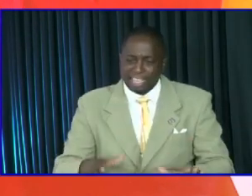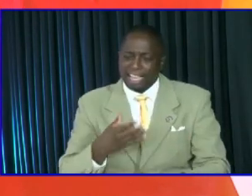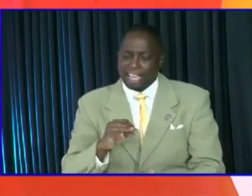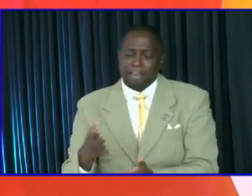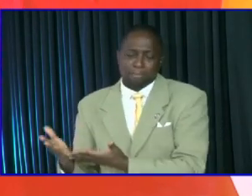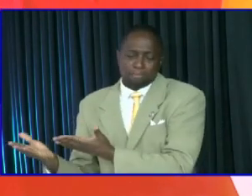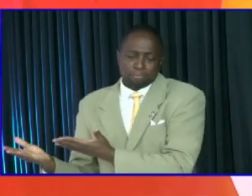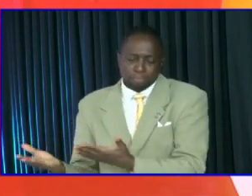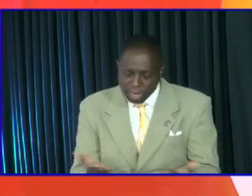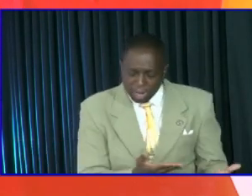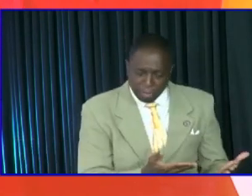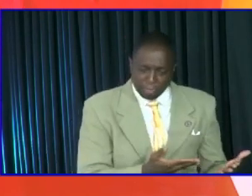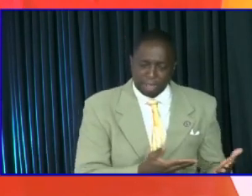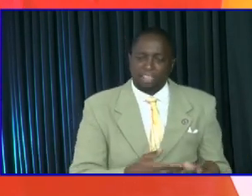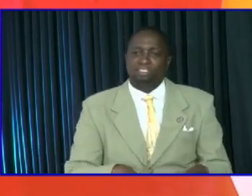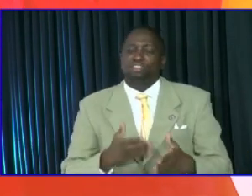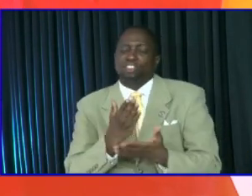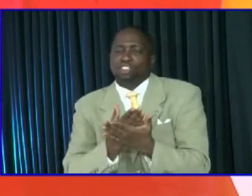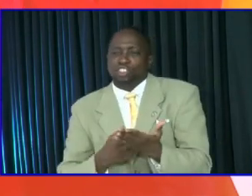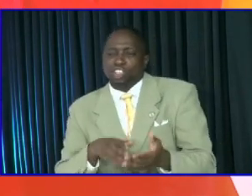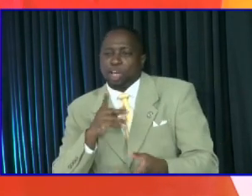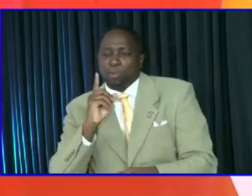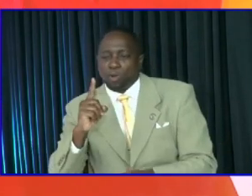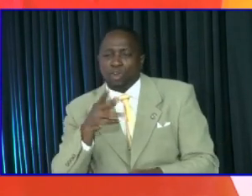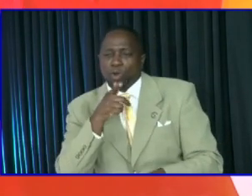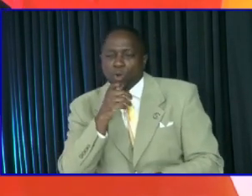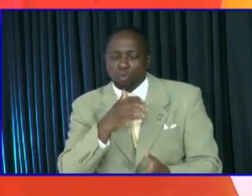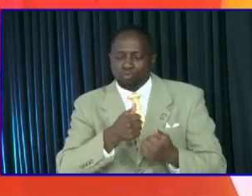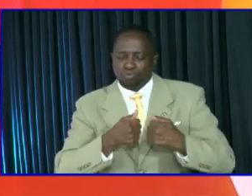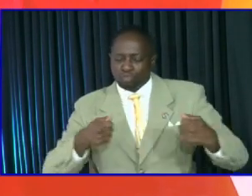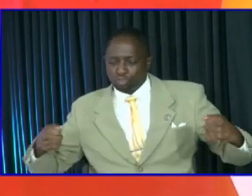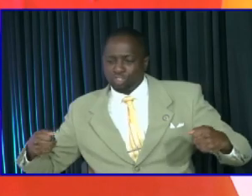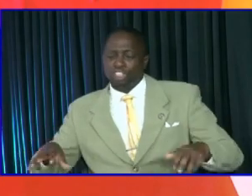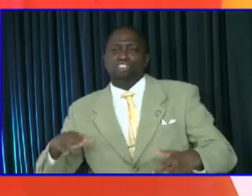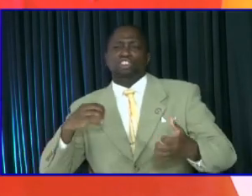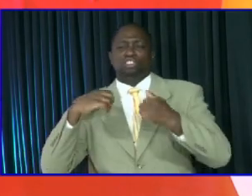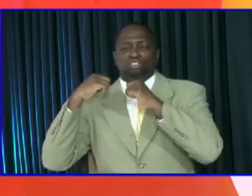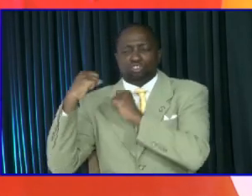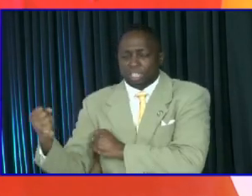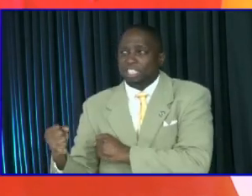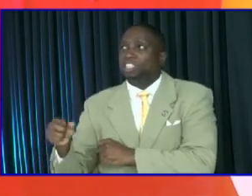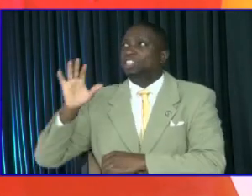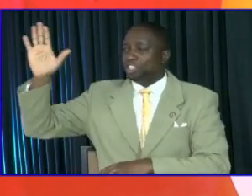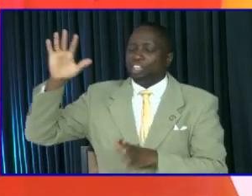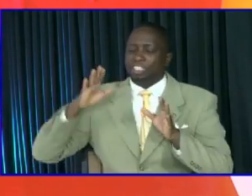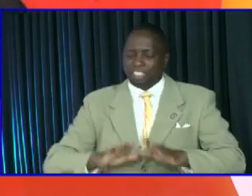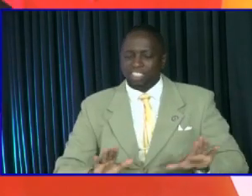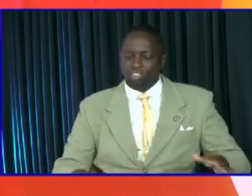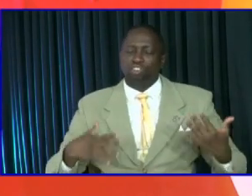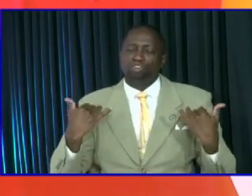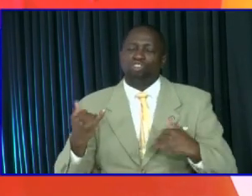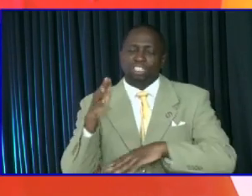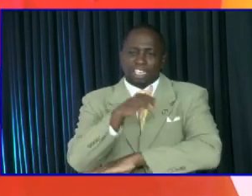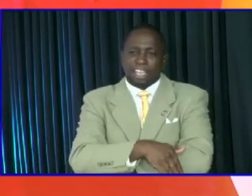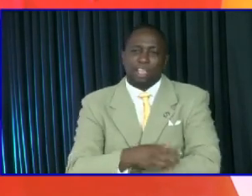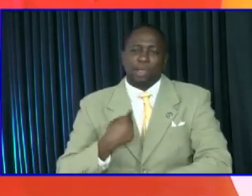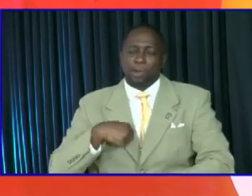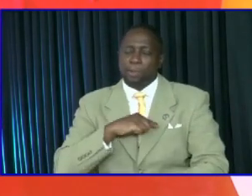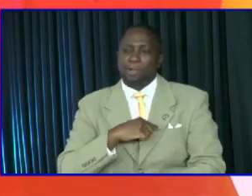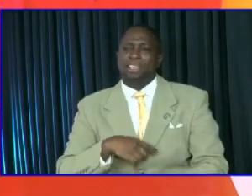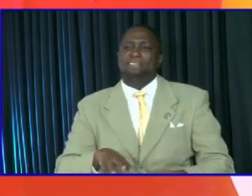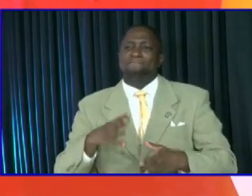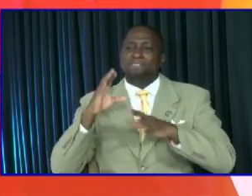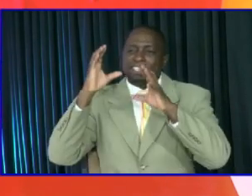wandering soul. Strengthen your children tonight. We seek your deliverance tonight. We seek, oh God,